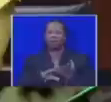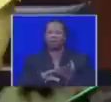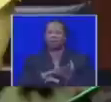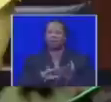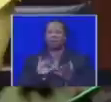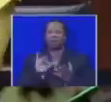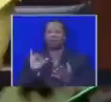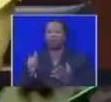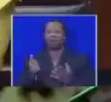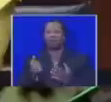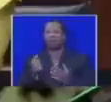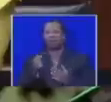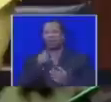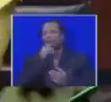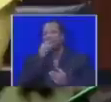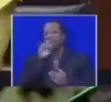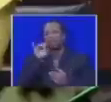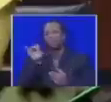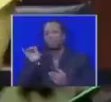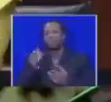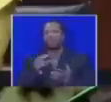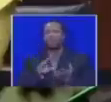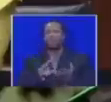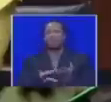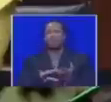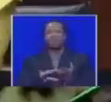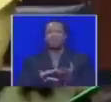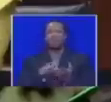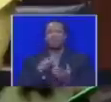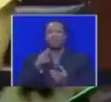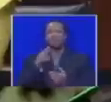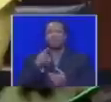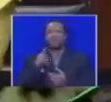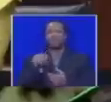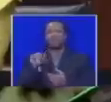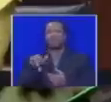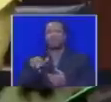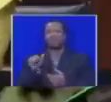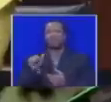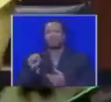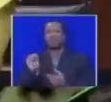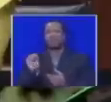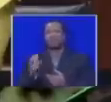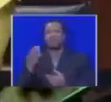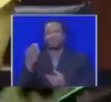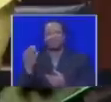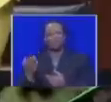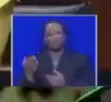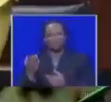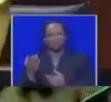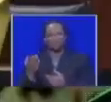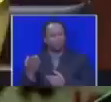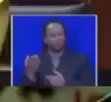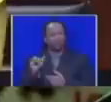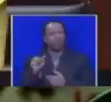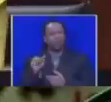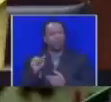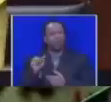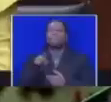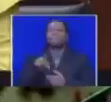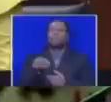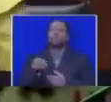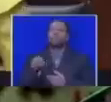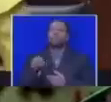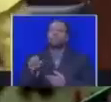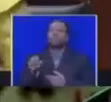Honorable what Mente. Did I do? Tell me my problem. Honorable Matias. Don't address me as a group. Honorable Olsen. What did I